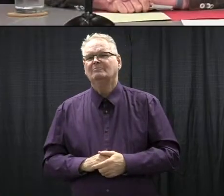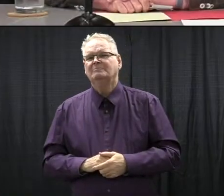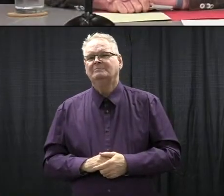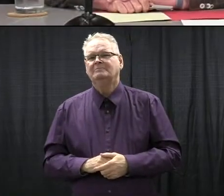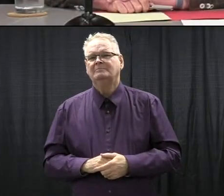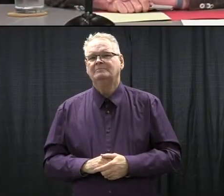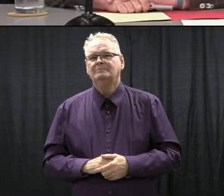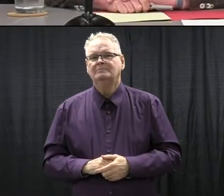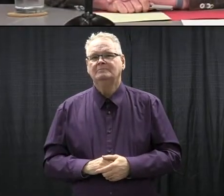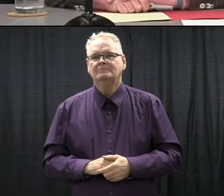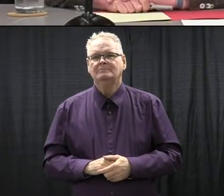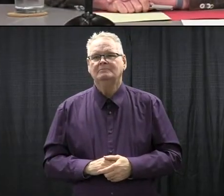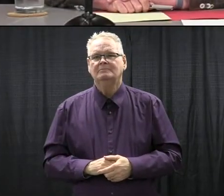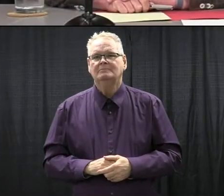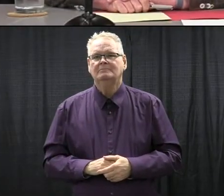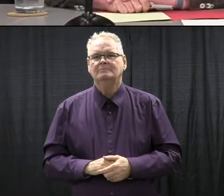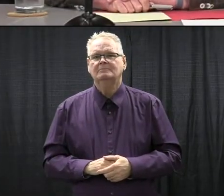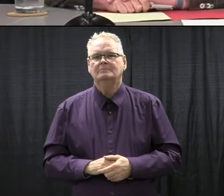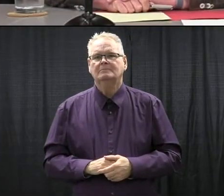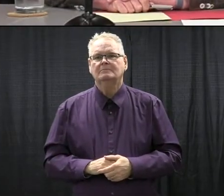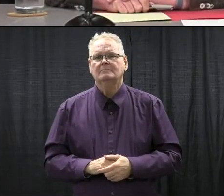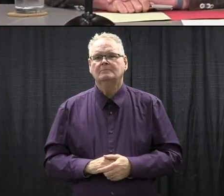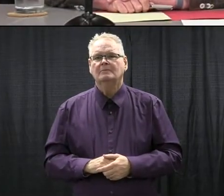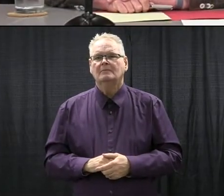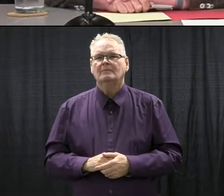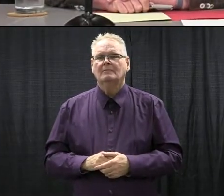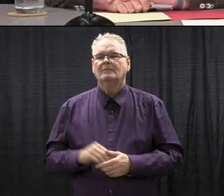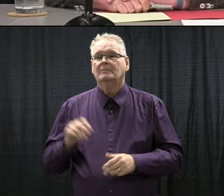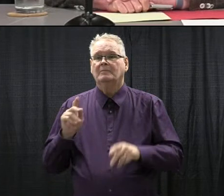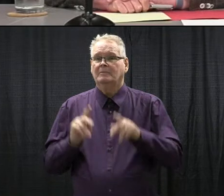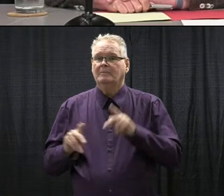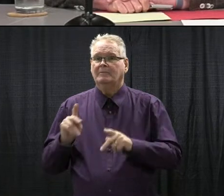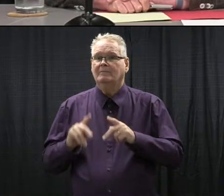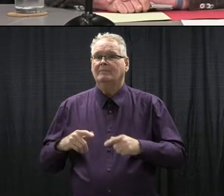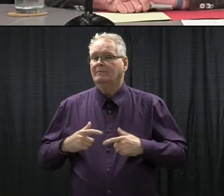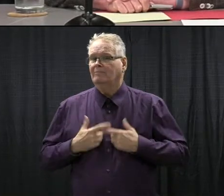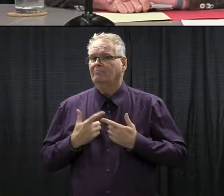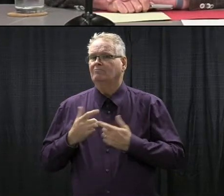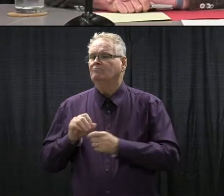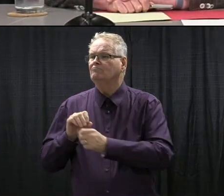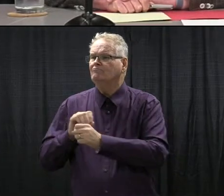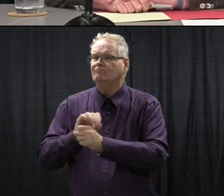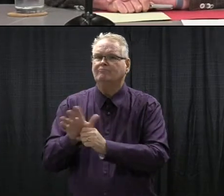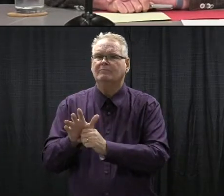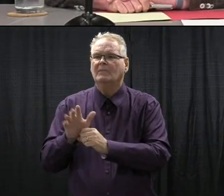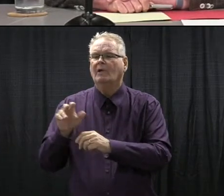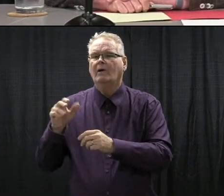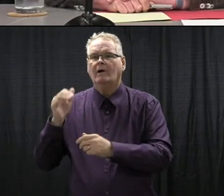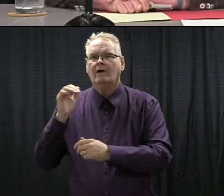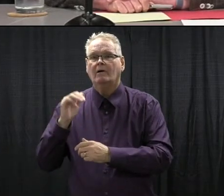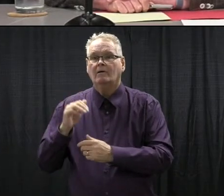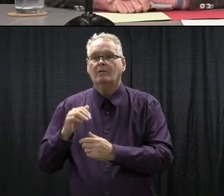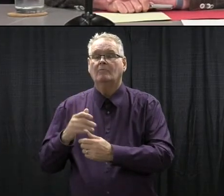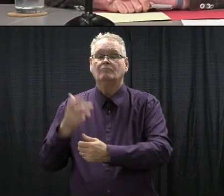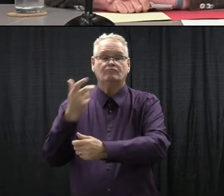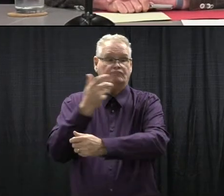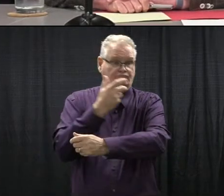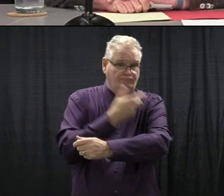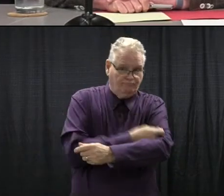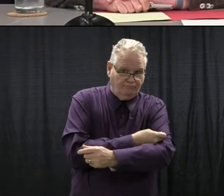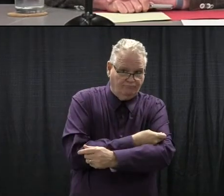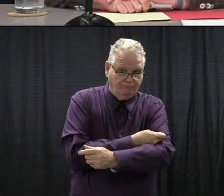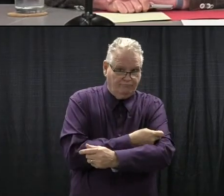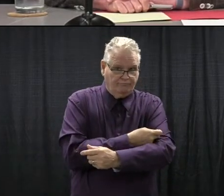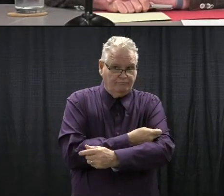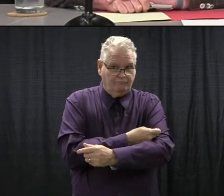And as people learn to live with COVID-19 and have done their part to be fully vaccinated, taking the first dose that's available to them, many